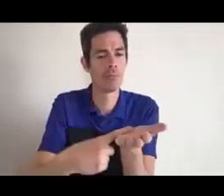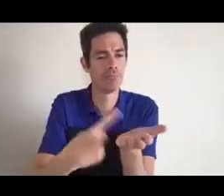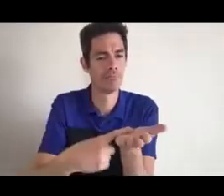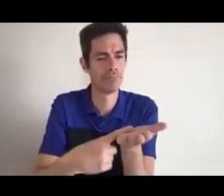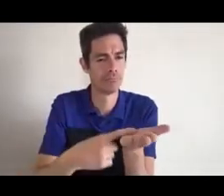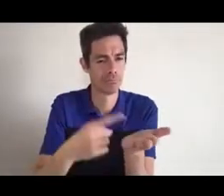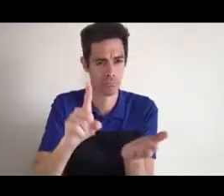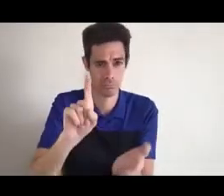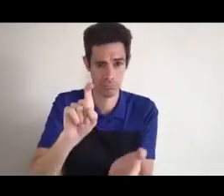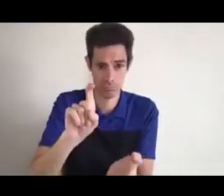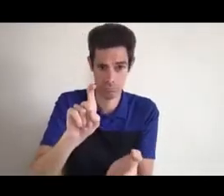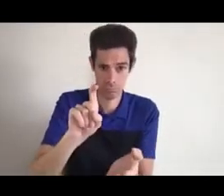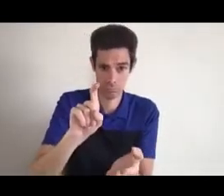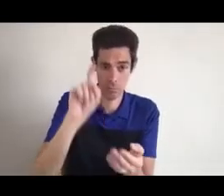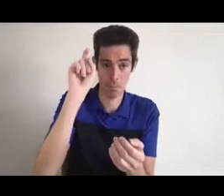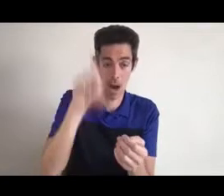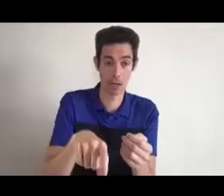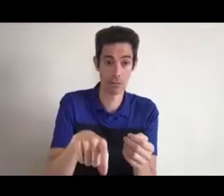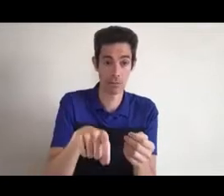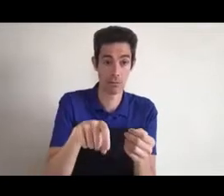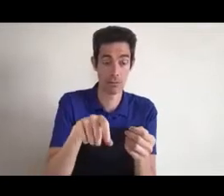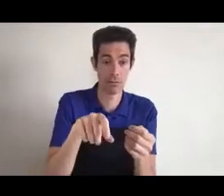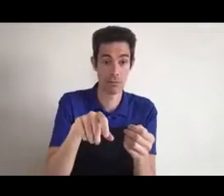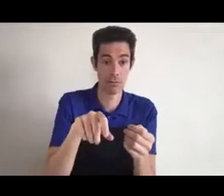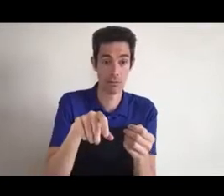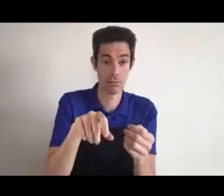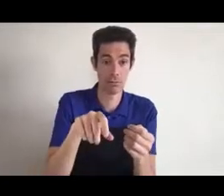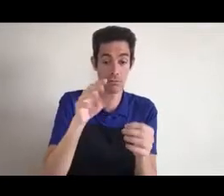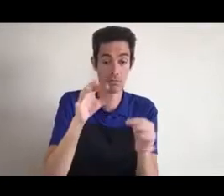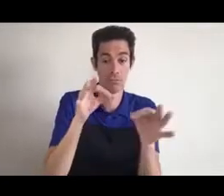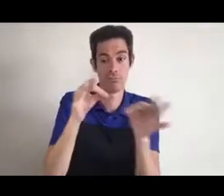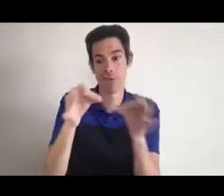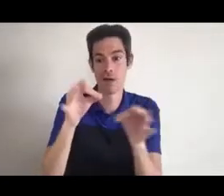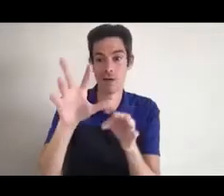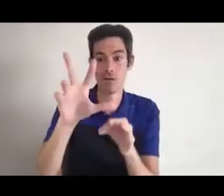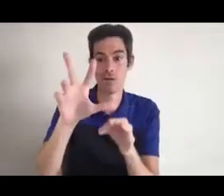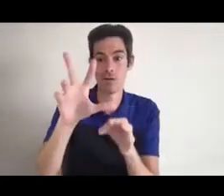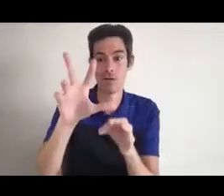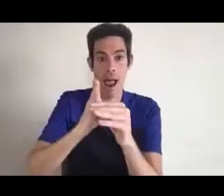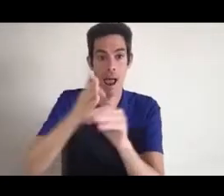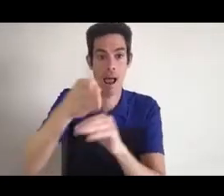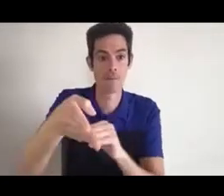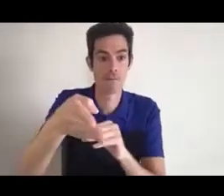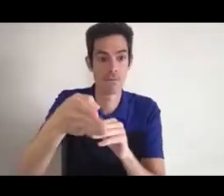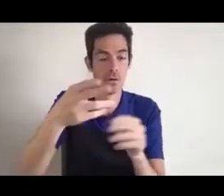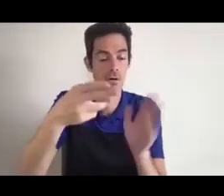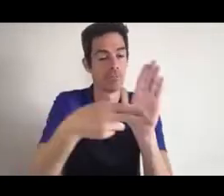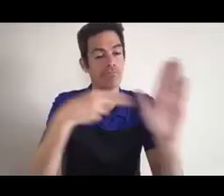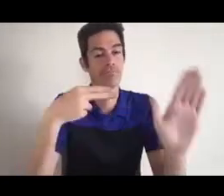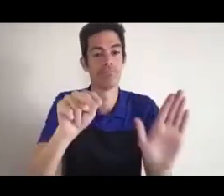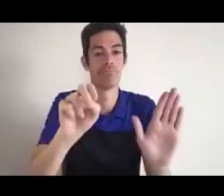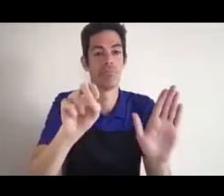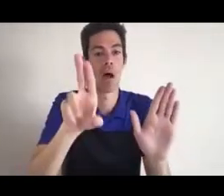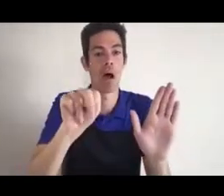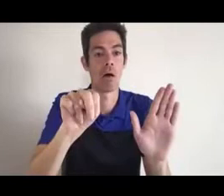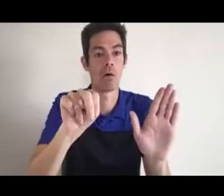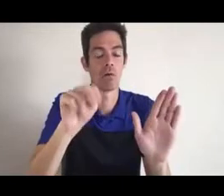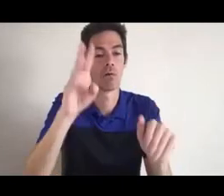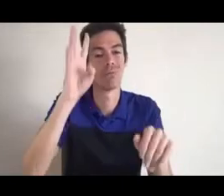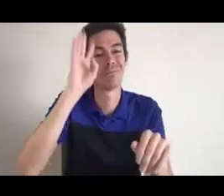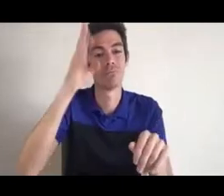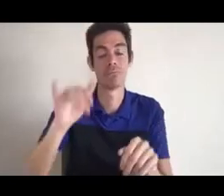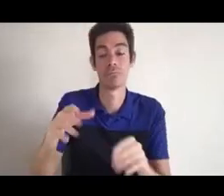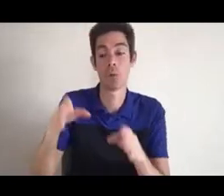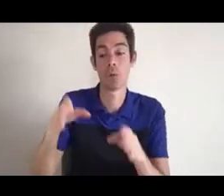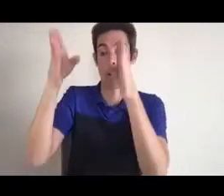And also another thing to discuss, do you have to explain the 3D